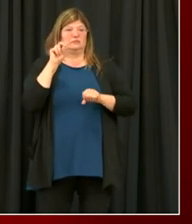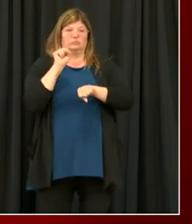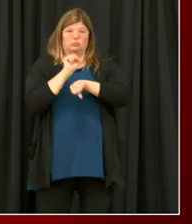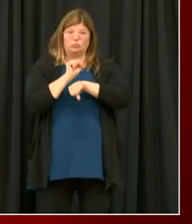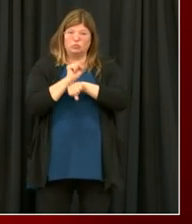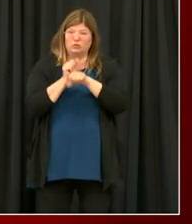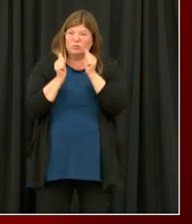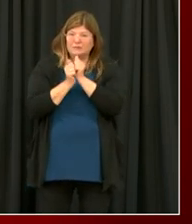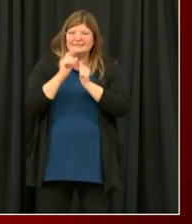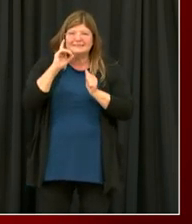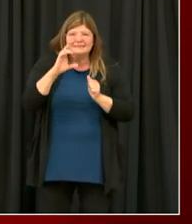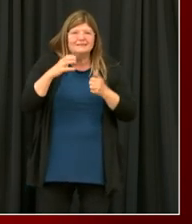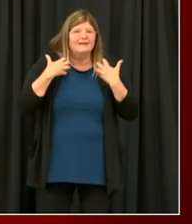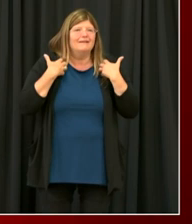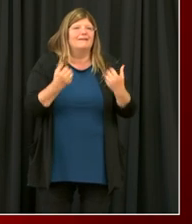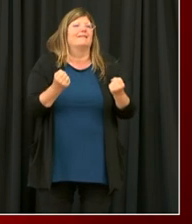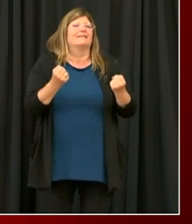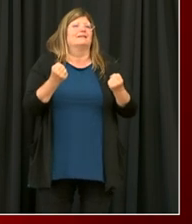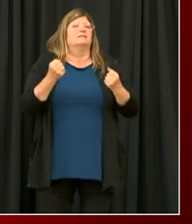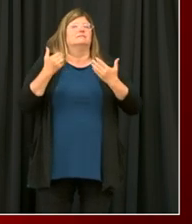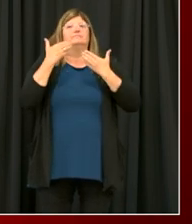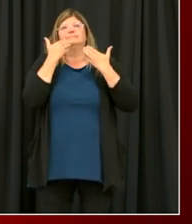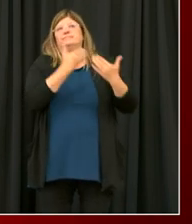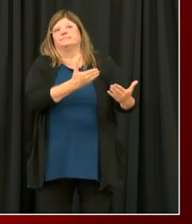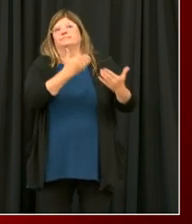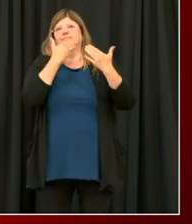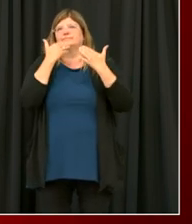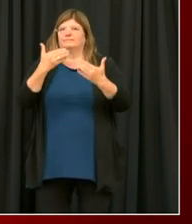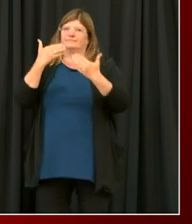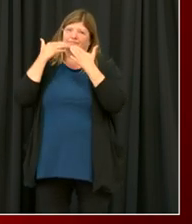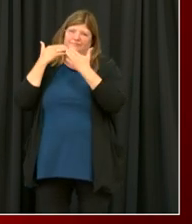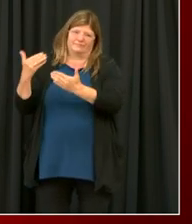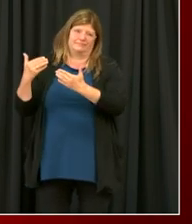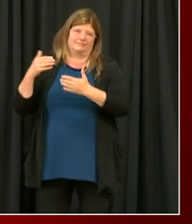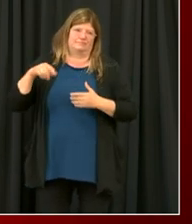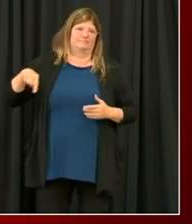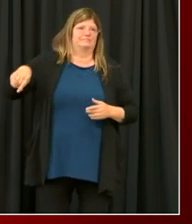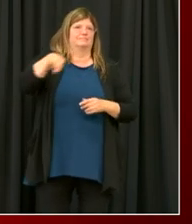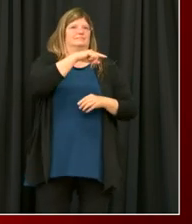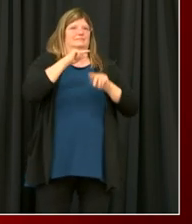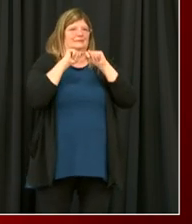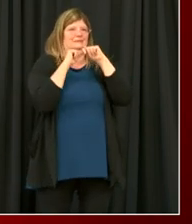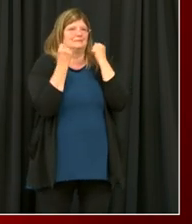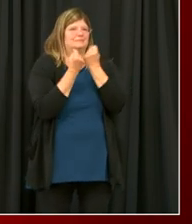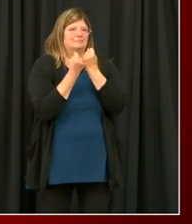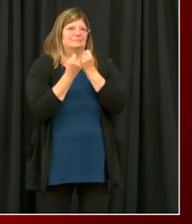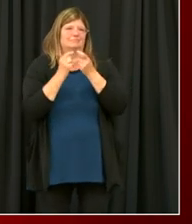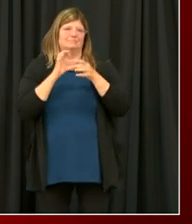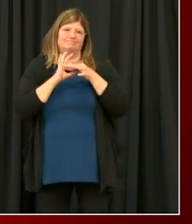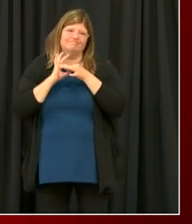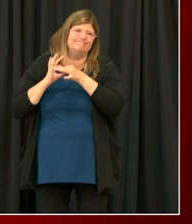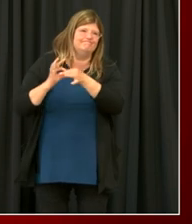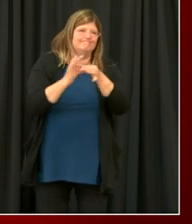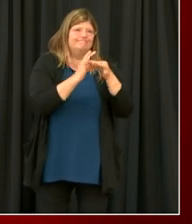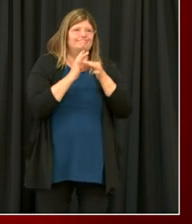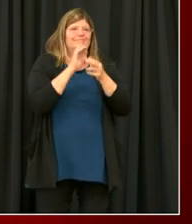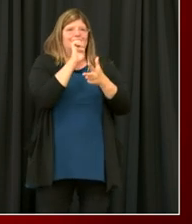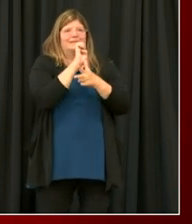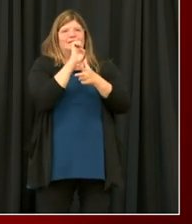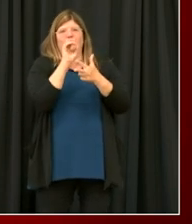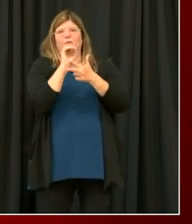Director Geltart and all of our team at EOC and HCMA